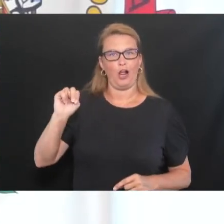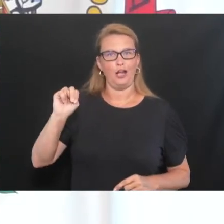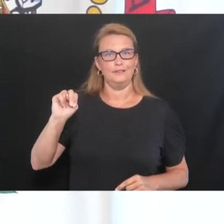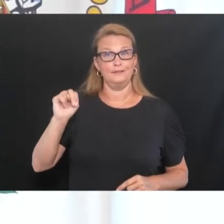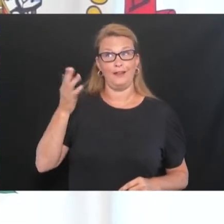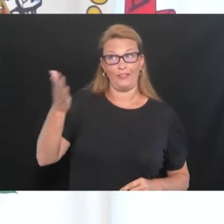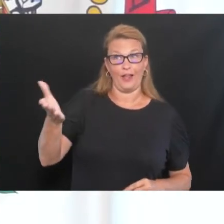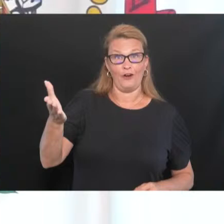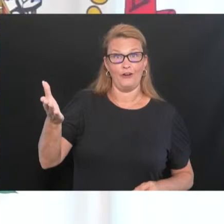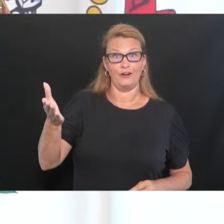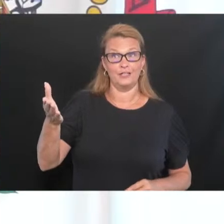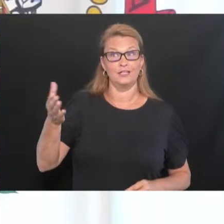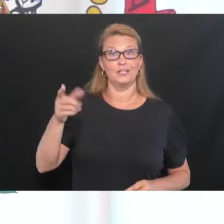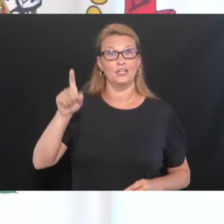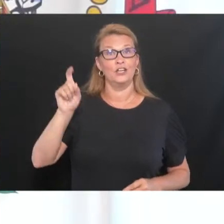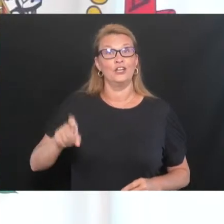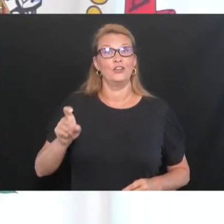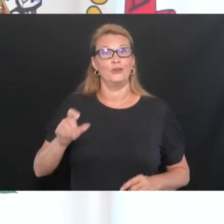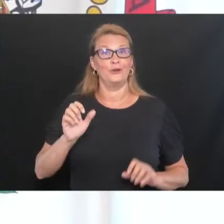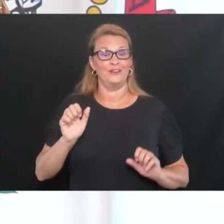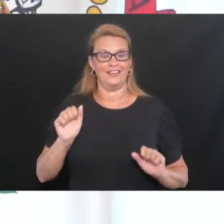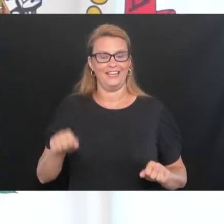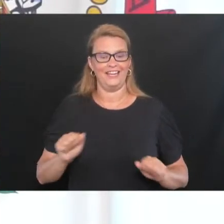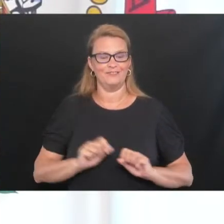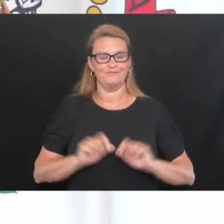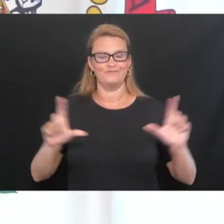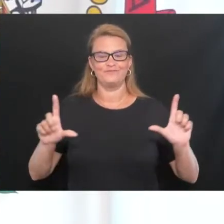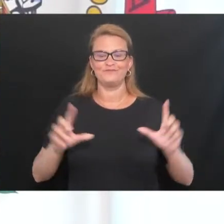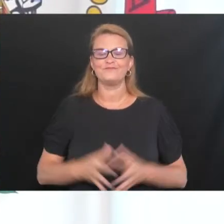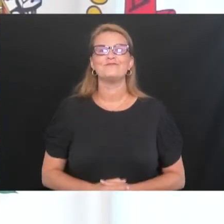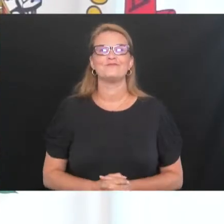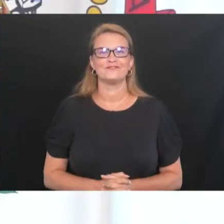on. If you've got the floor, sir.